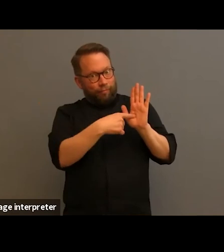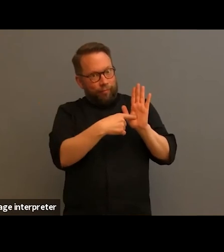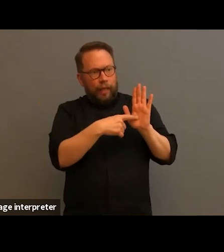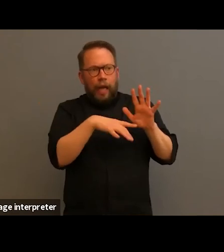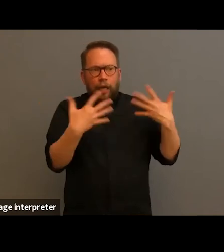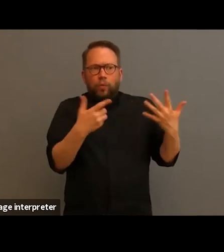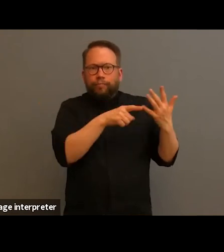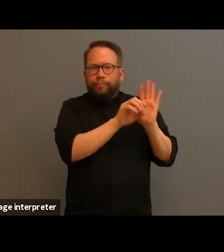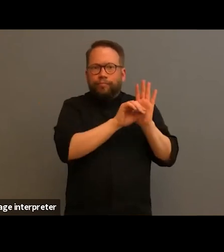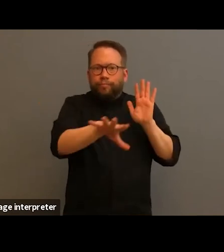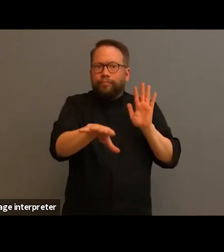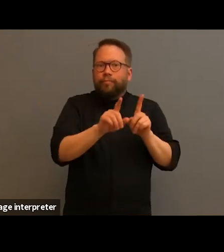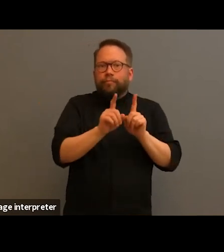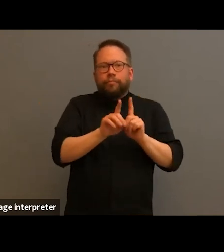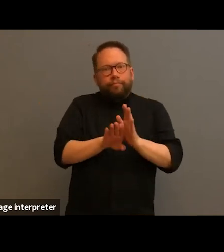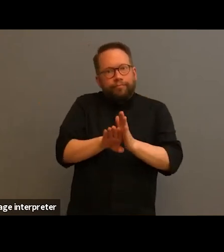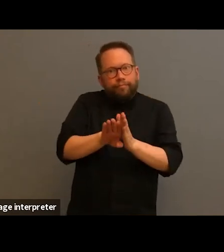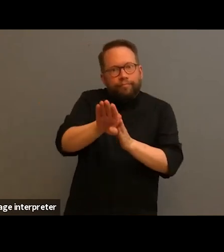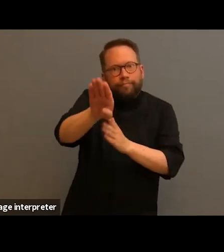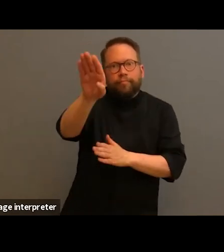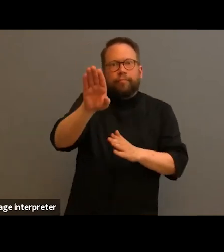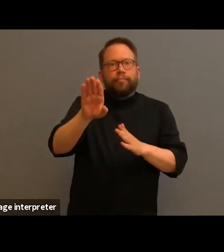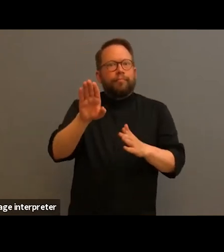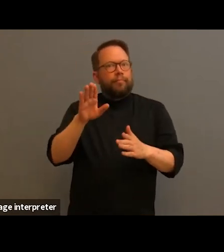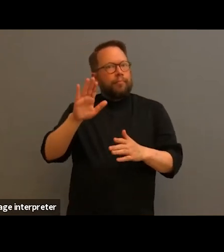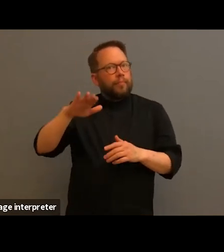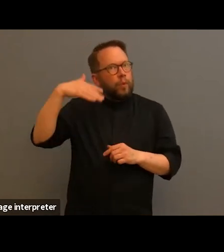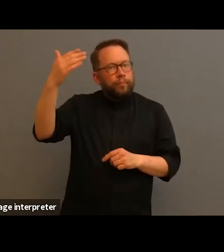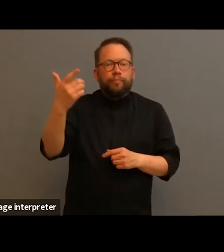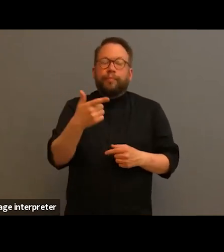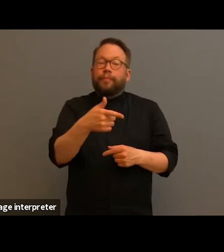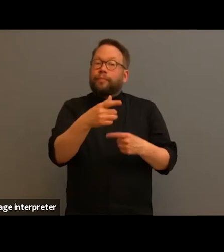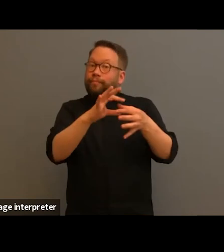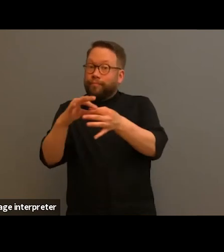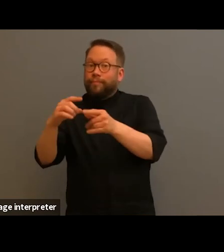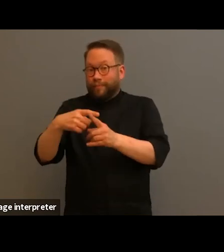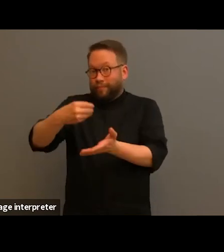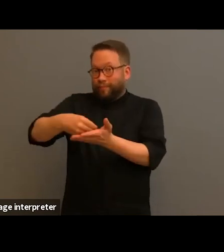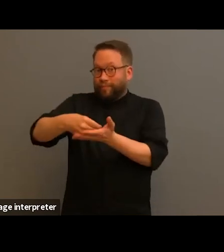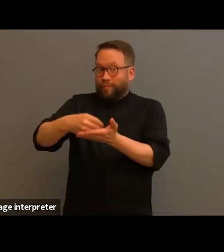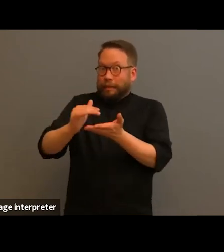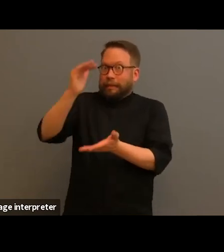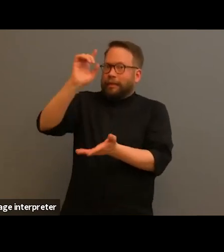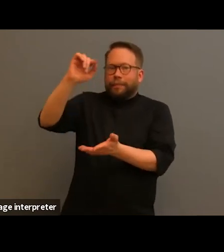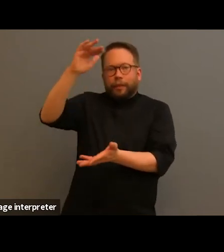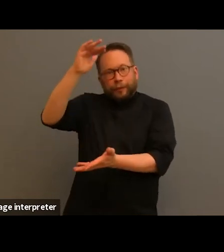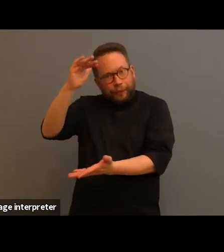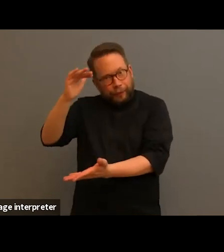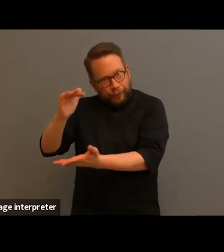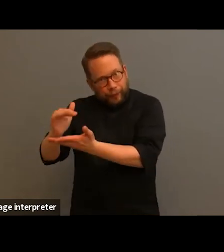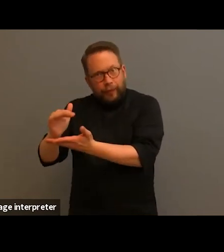of developing a universally designed solution will be reduced, as it's not just a one-time